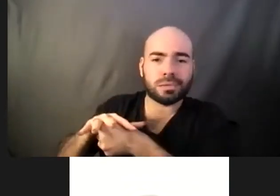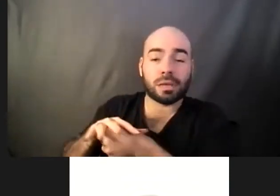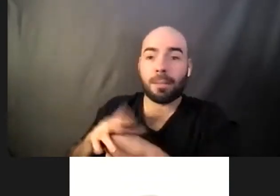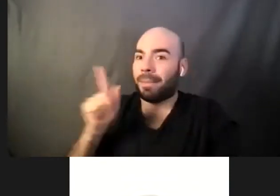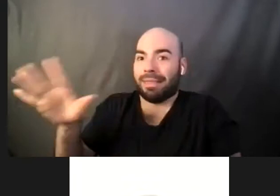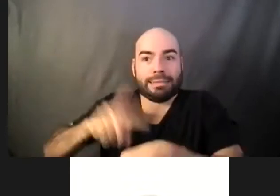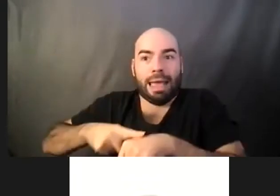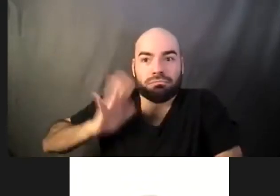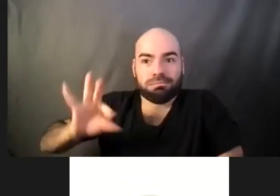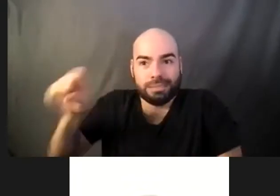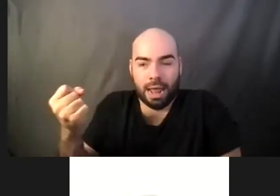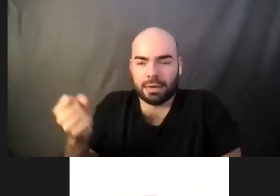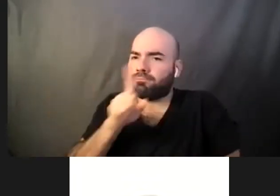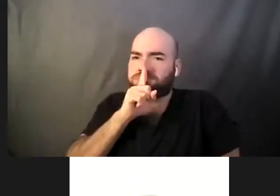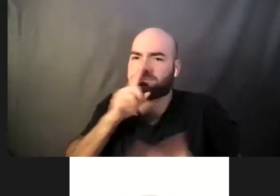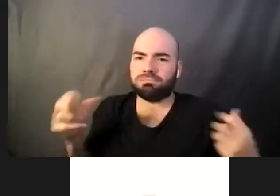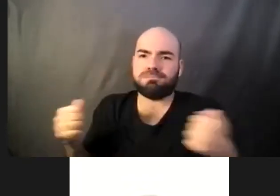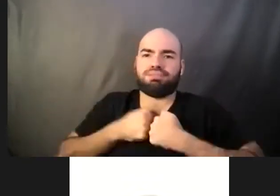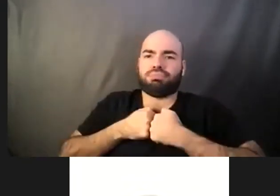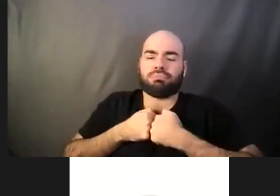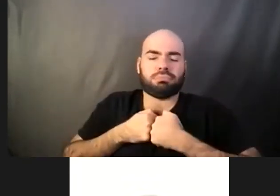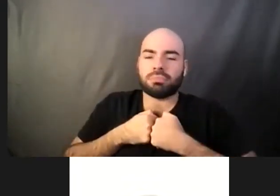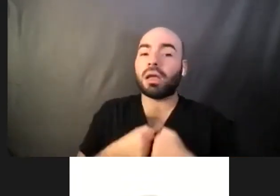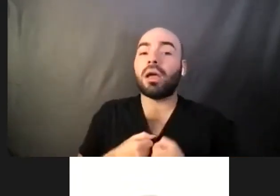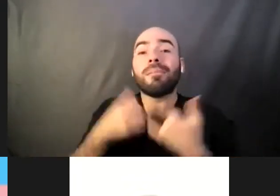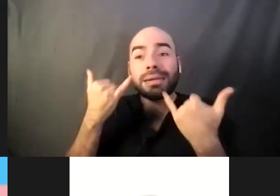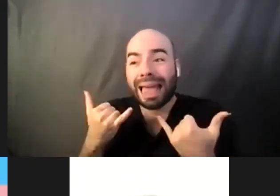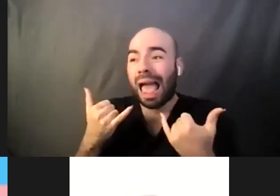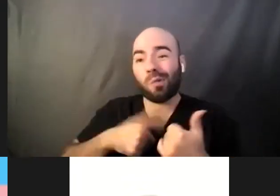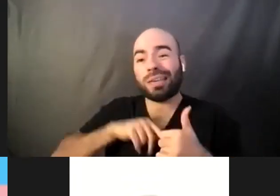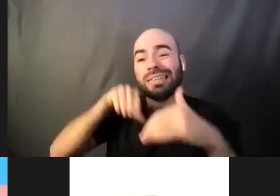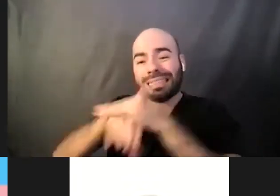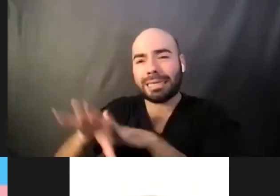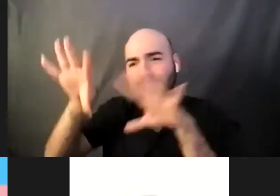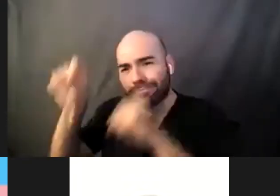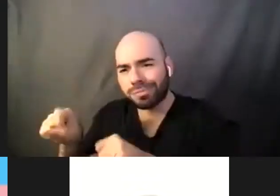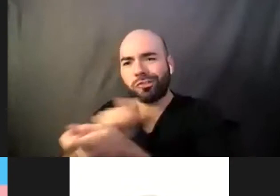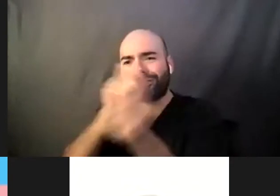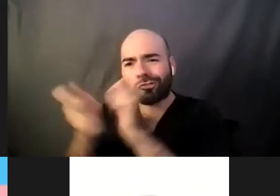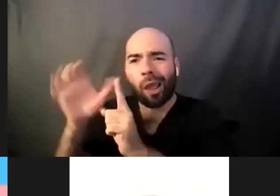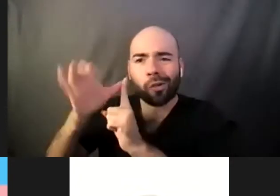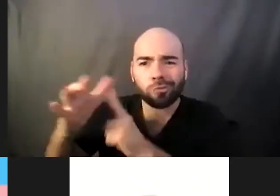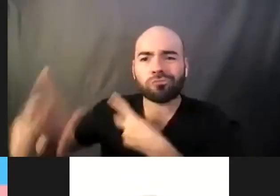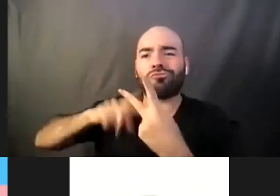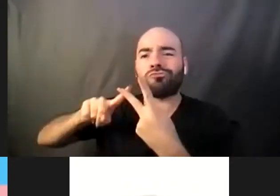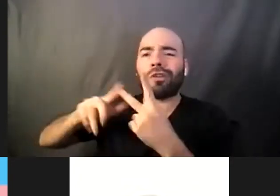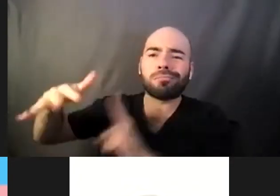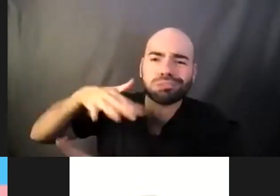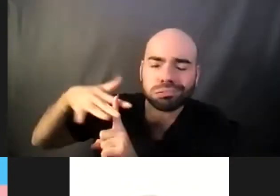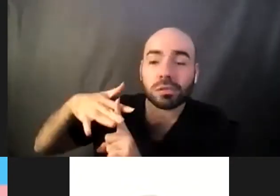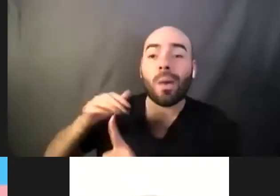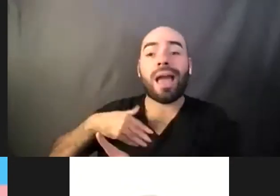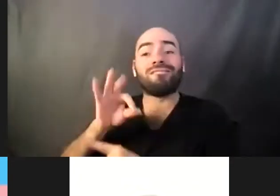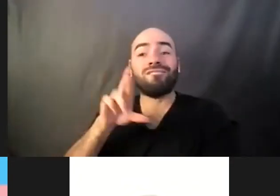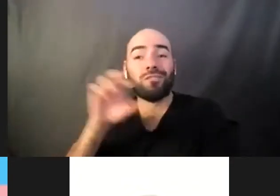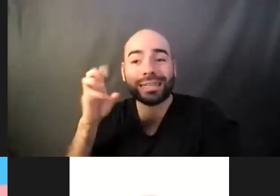then. But we've come in and we've tried our best to change the culture and the climate. We provide free 6-month counseling. We don't ask